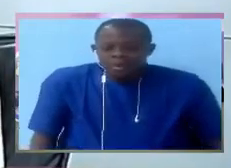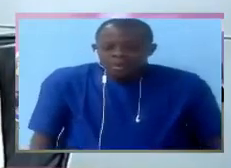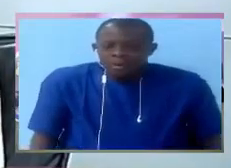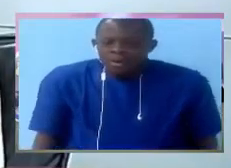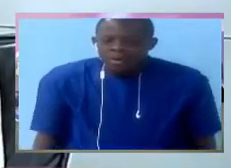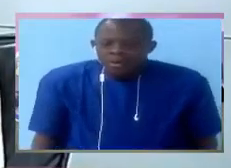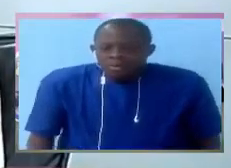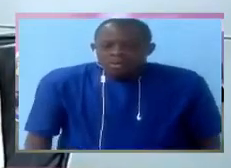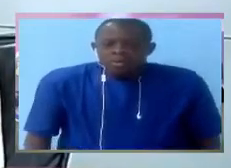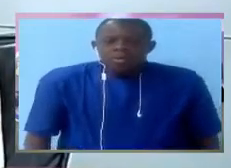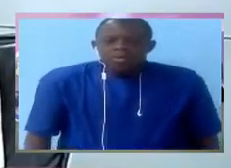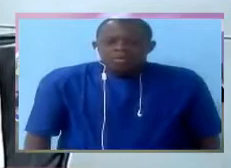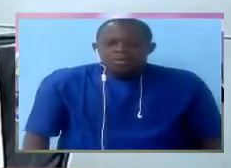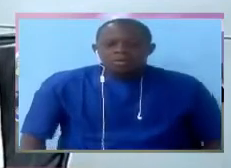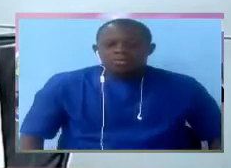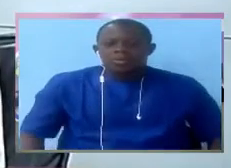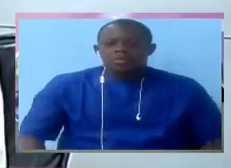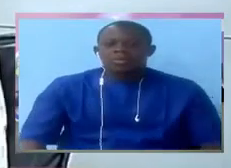make people pity you.